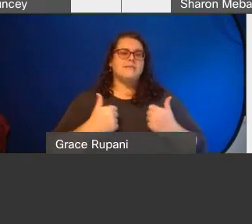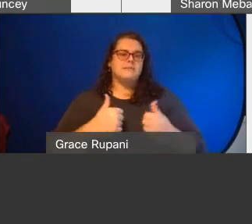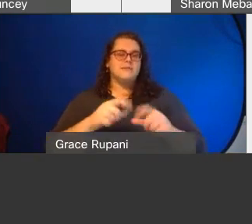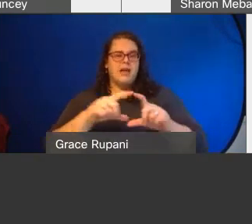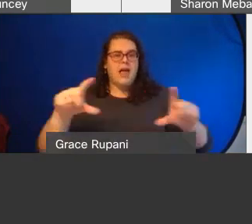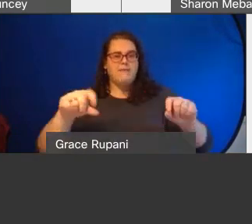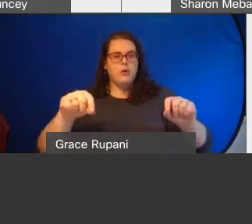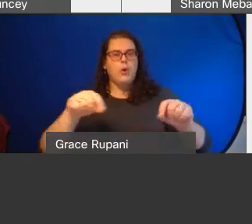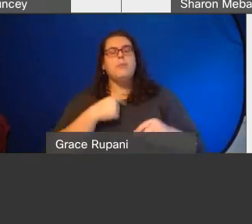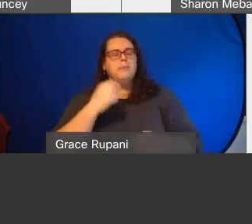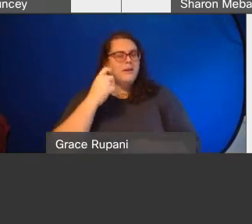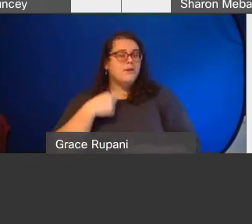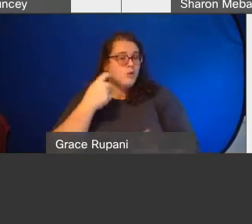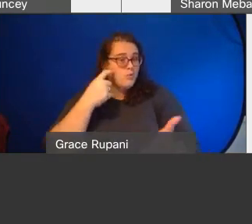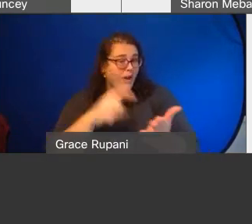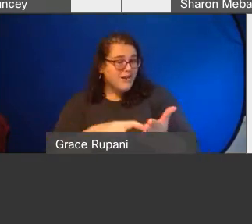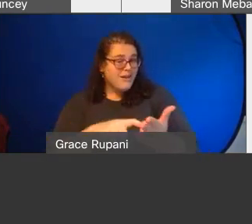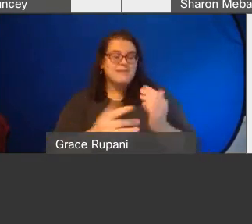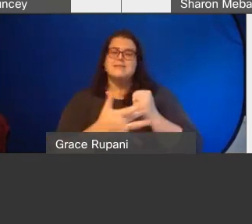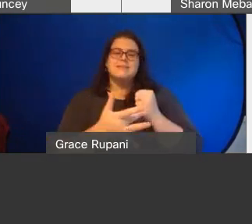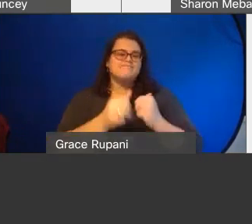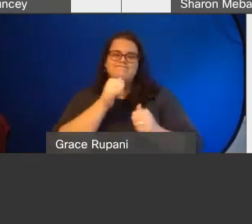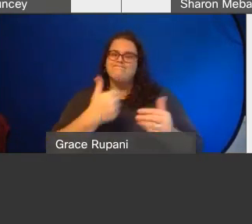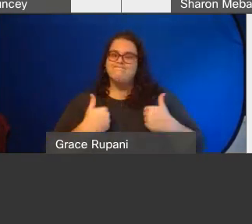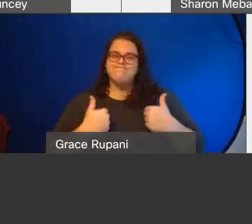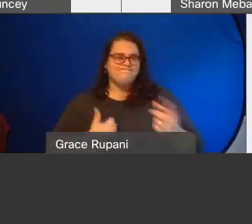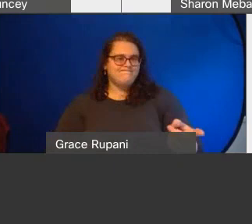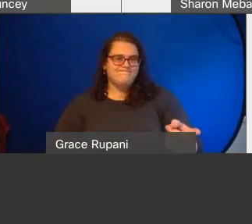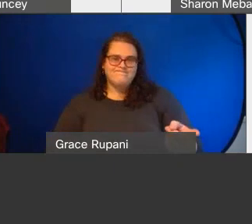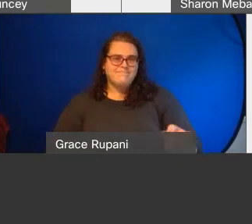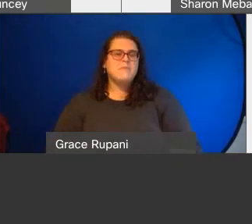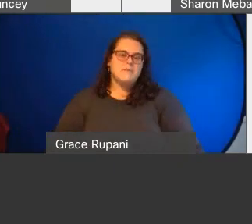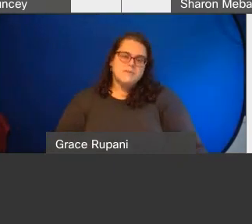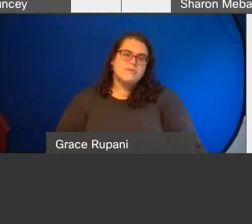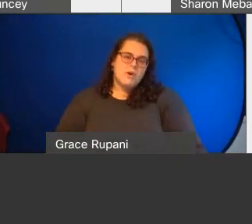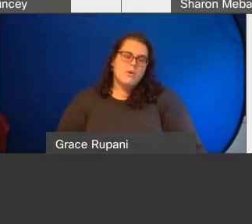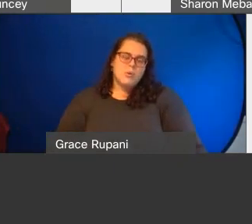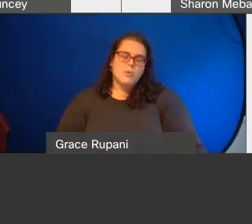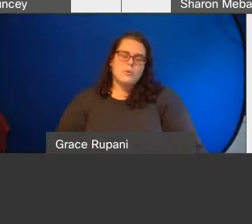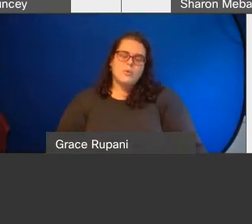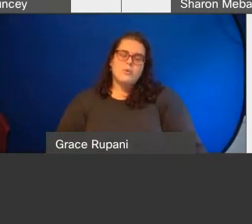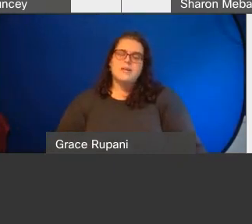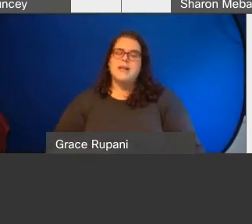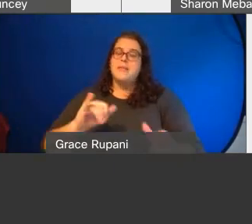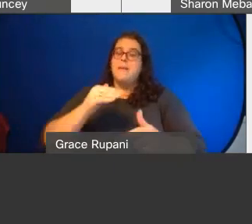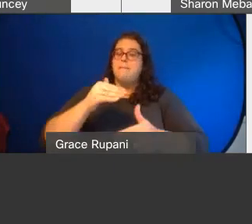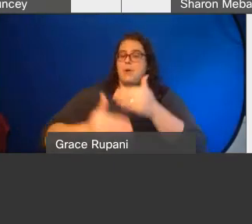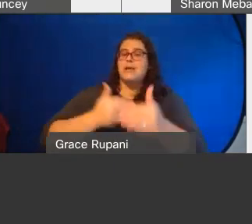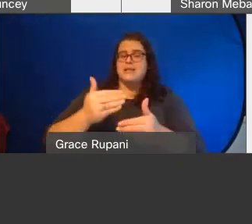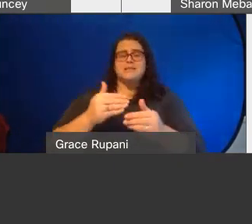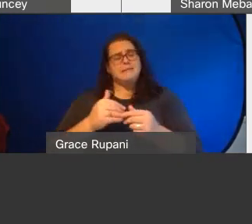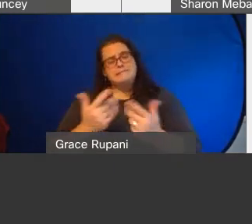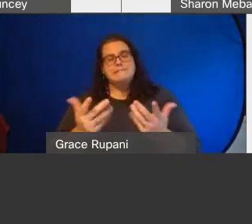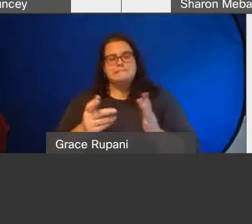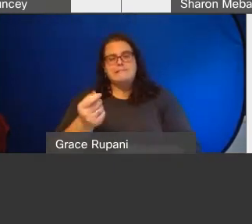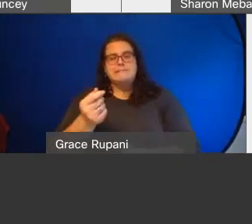their technology to sign. So it's been sort of a complex process, but to the extent that